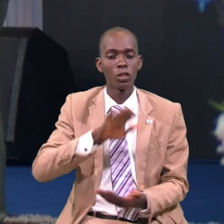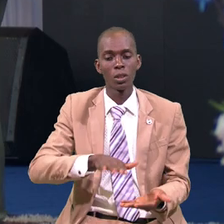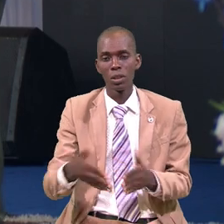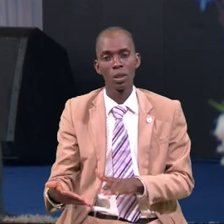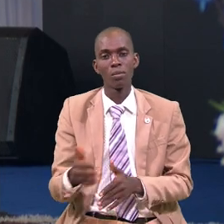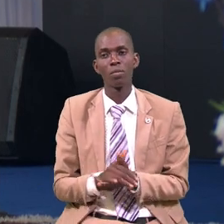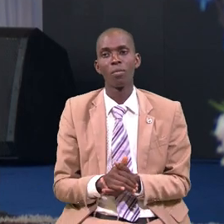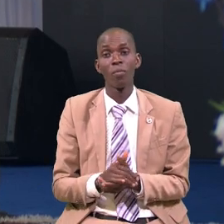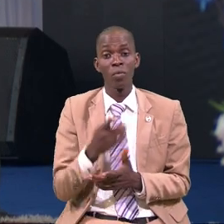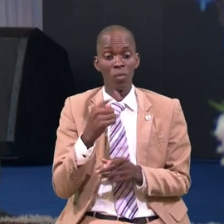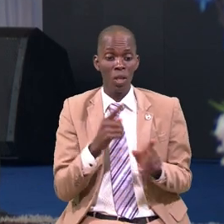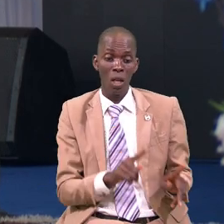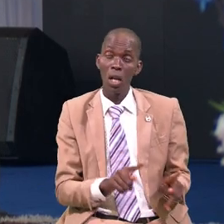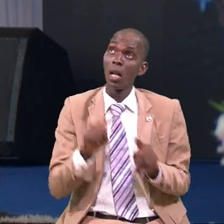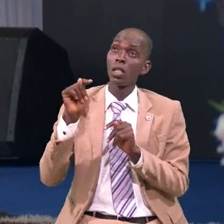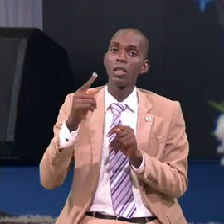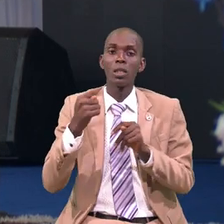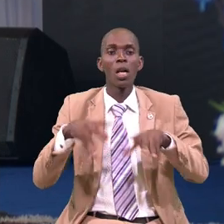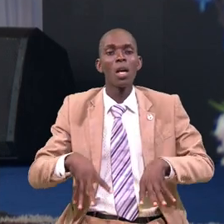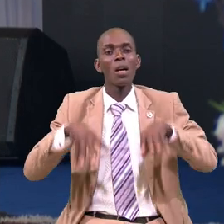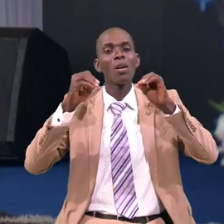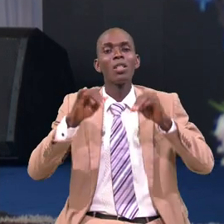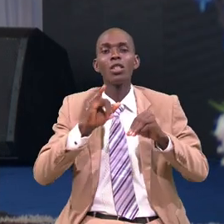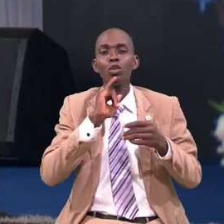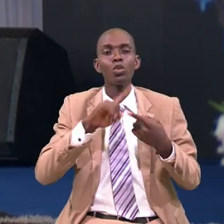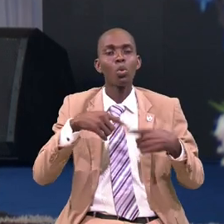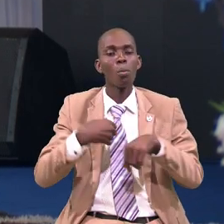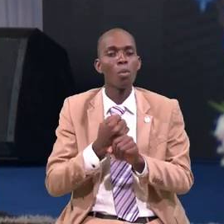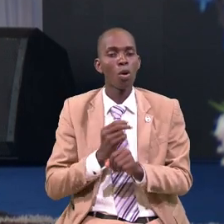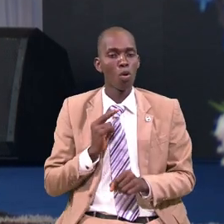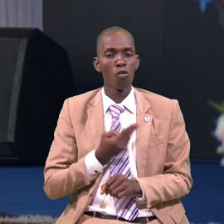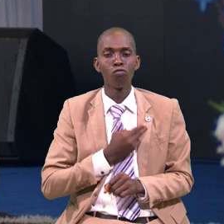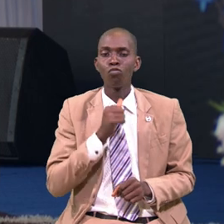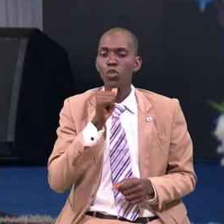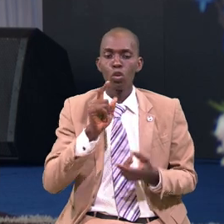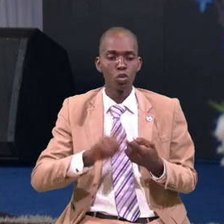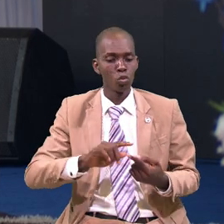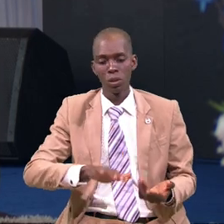The translation, the rapture, is to make us not to see death.